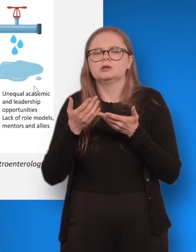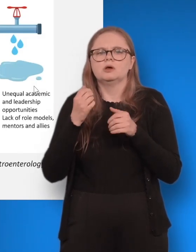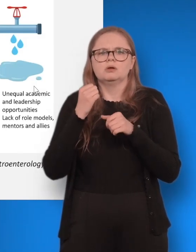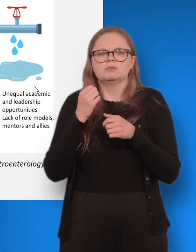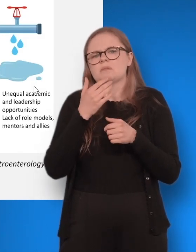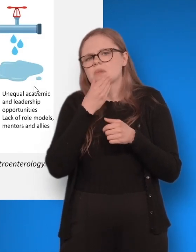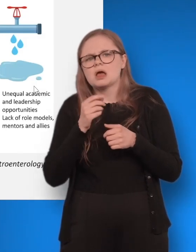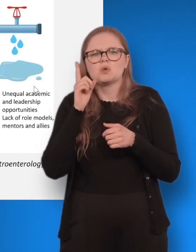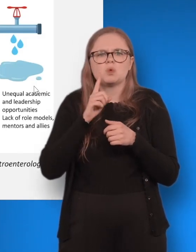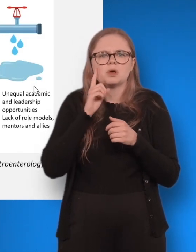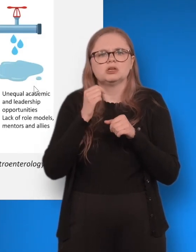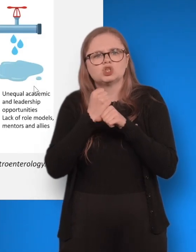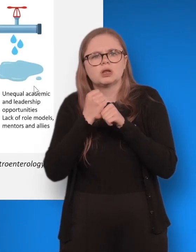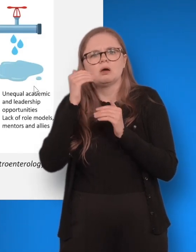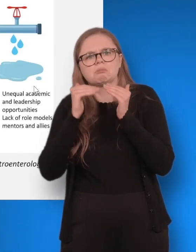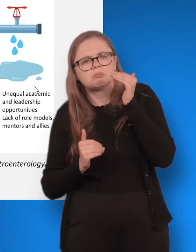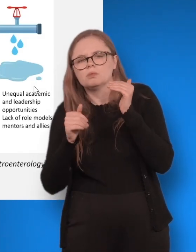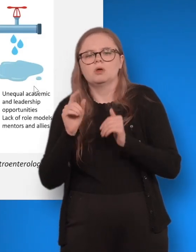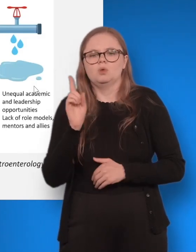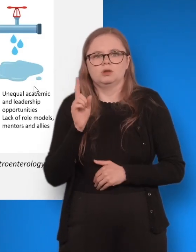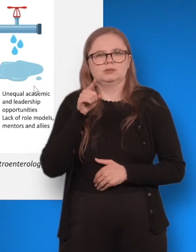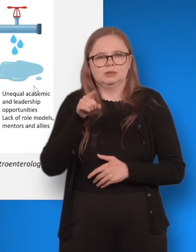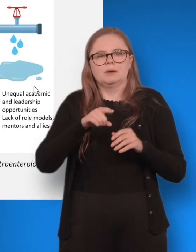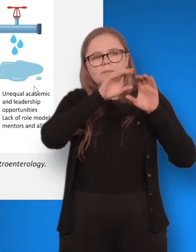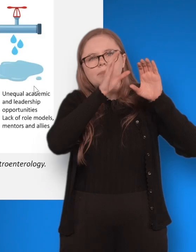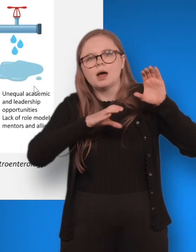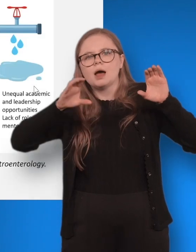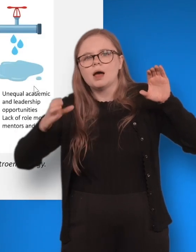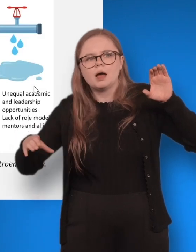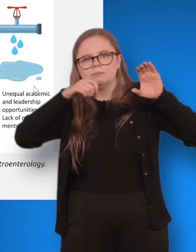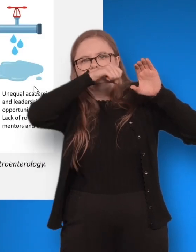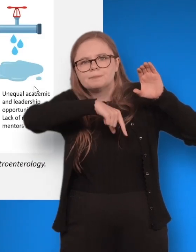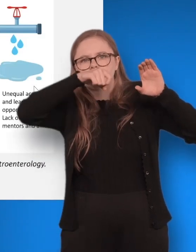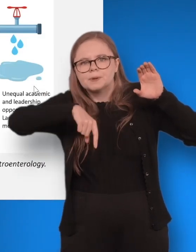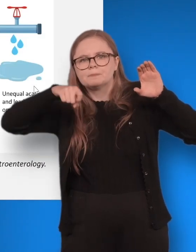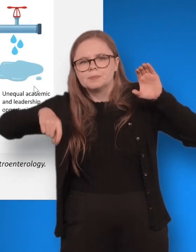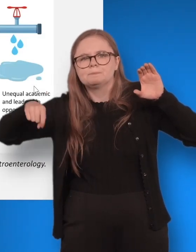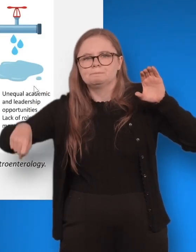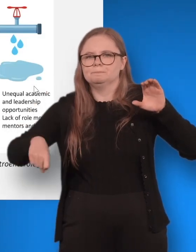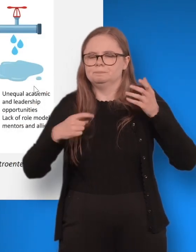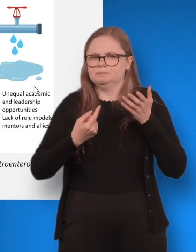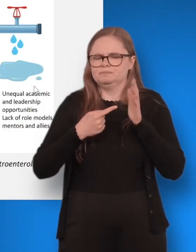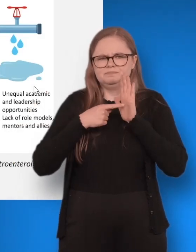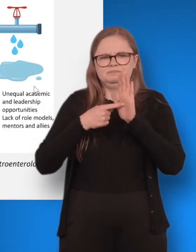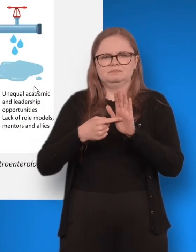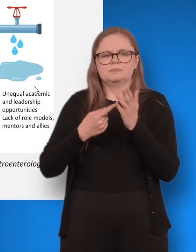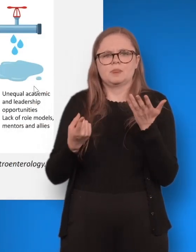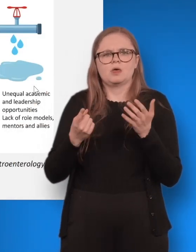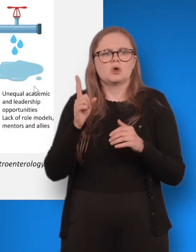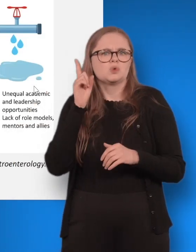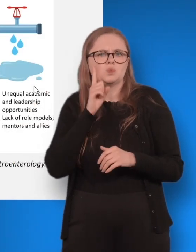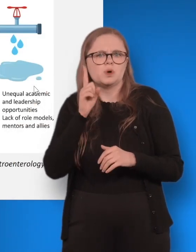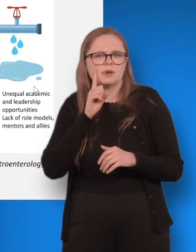pipeline approach. The leaky pipeline is a term to describe the loss of women in the